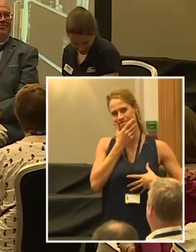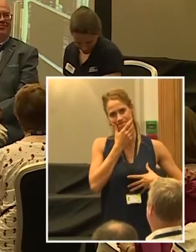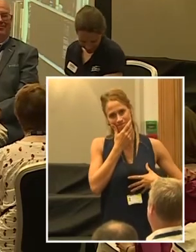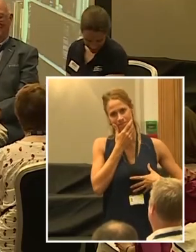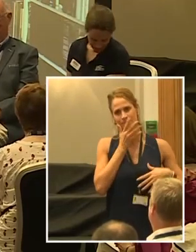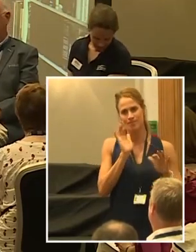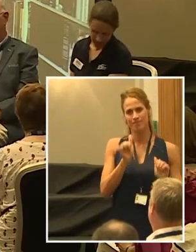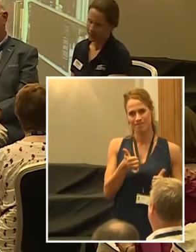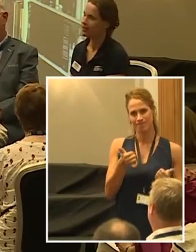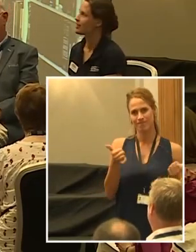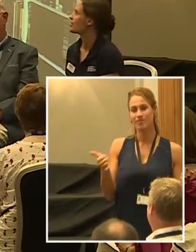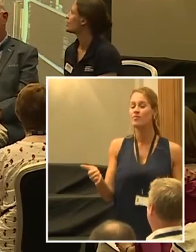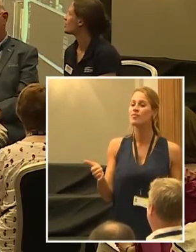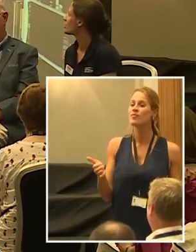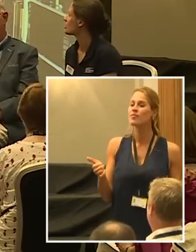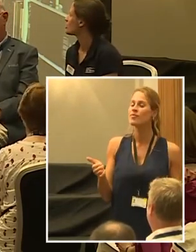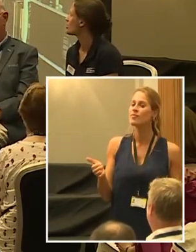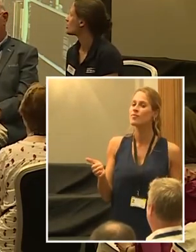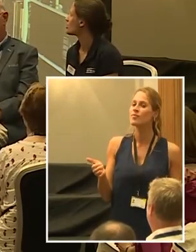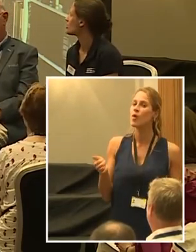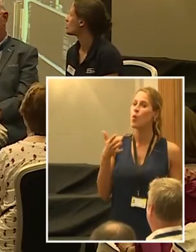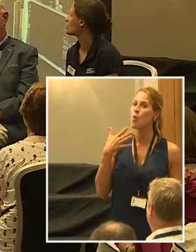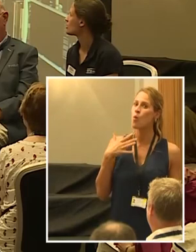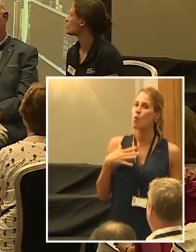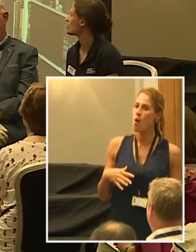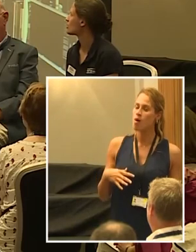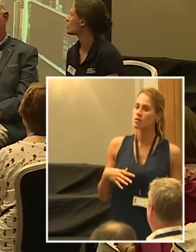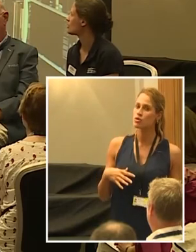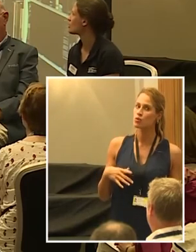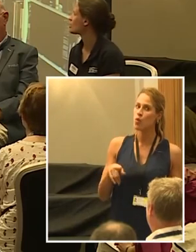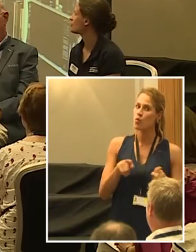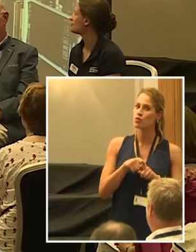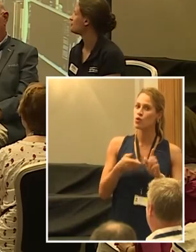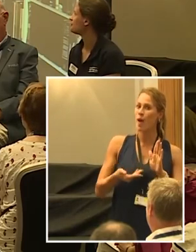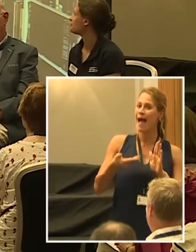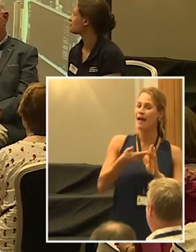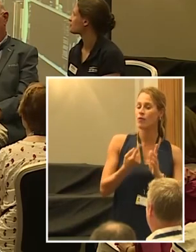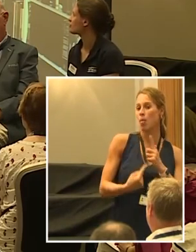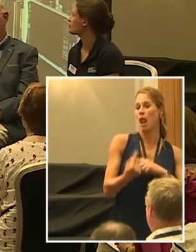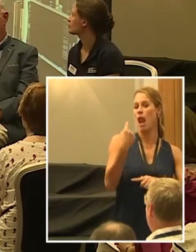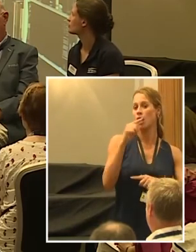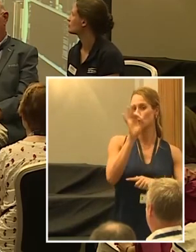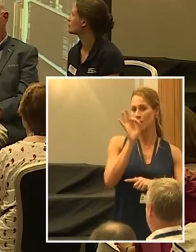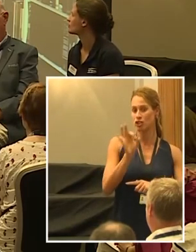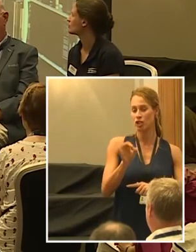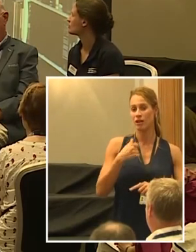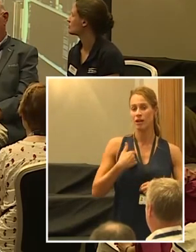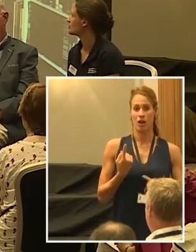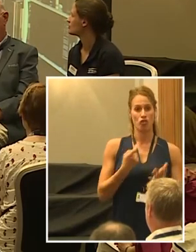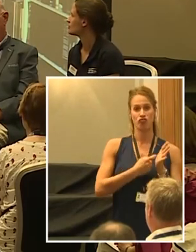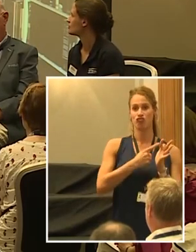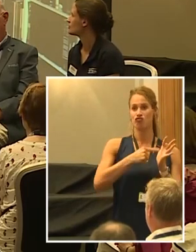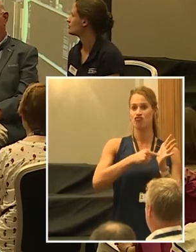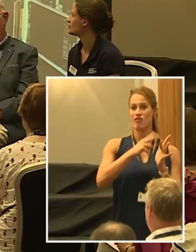two things. I'd also like to sort of follow on from the last question, and that is that Retina UK has